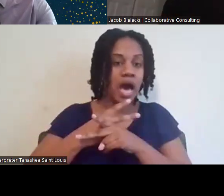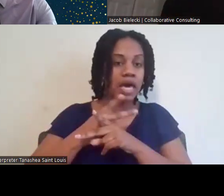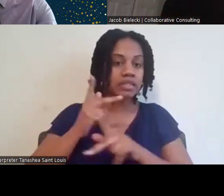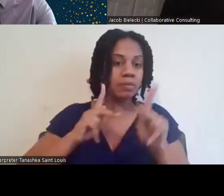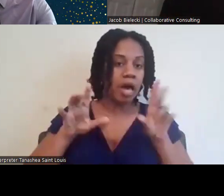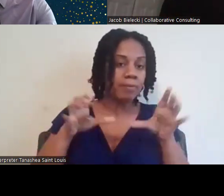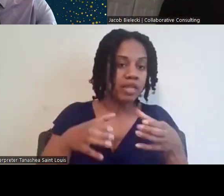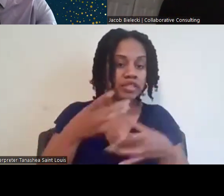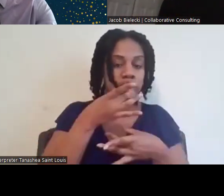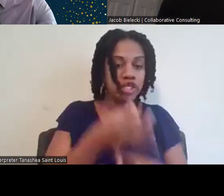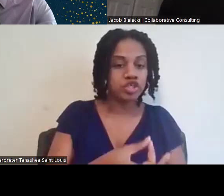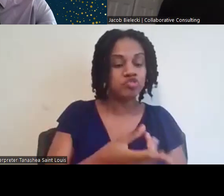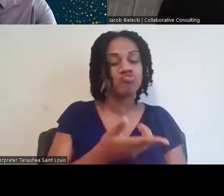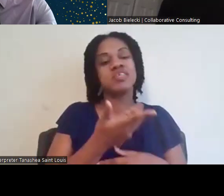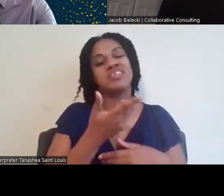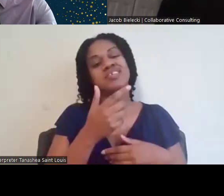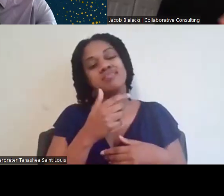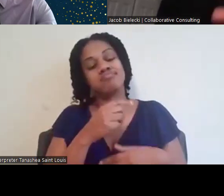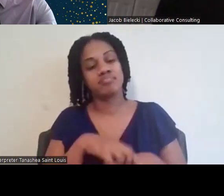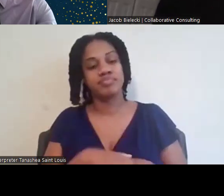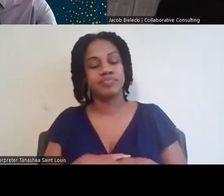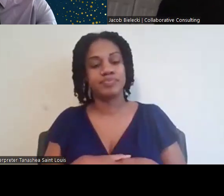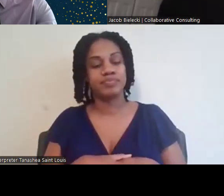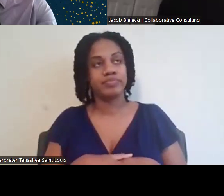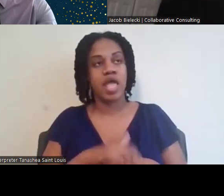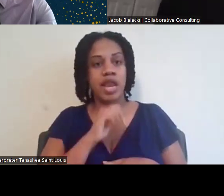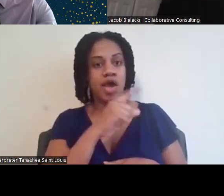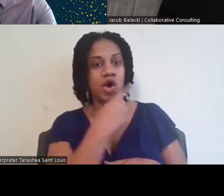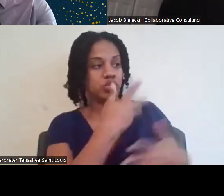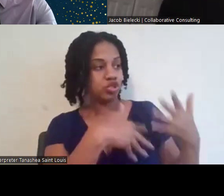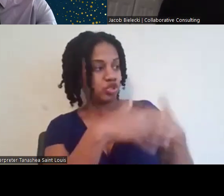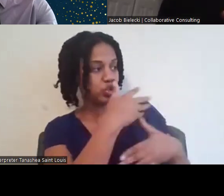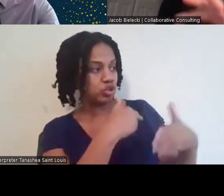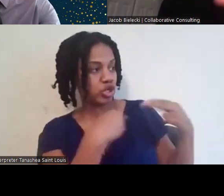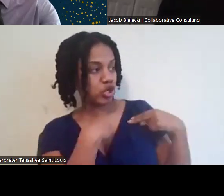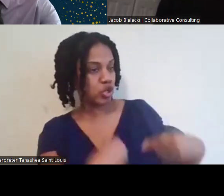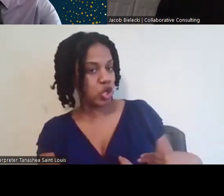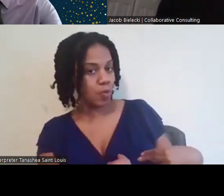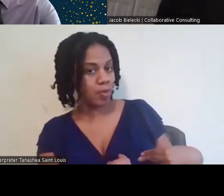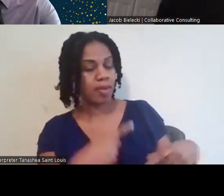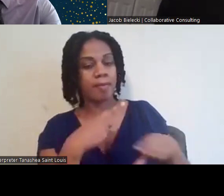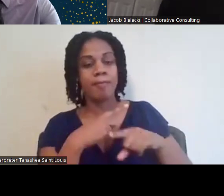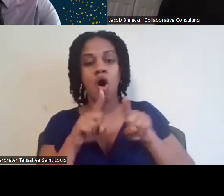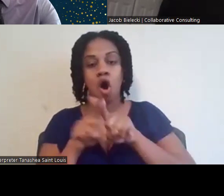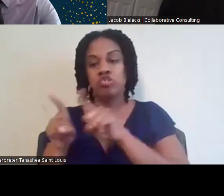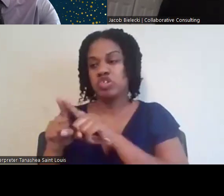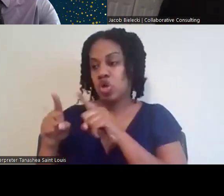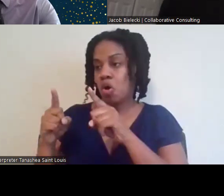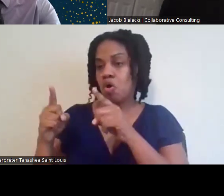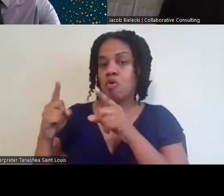interests, not only within sort of social and human services, but also healthcare and behavioral health